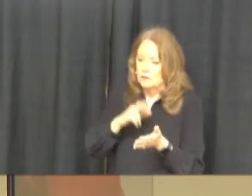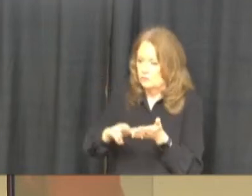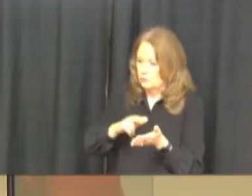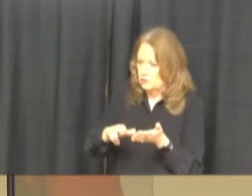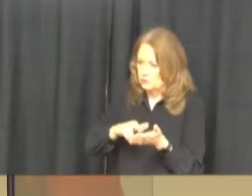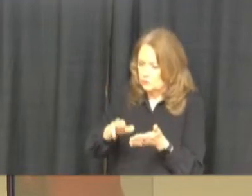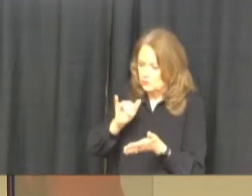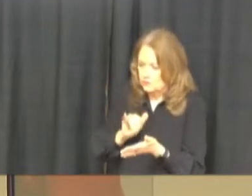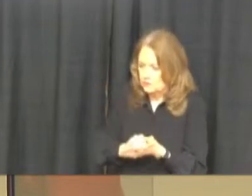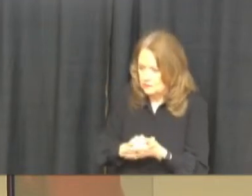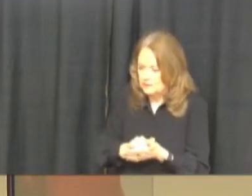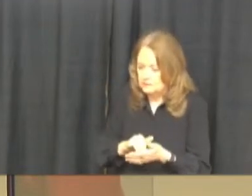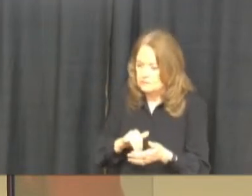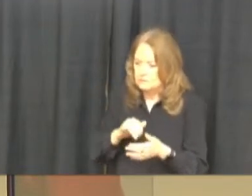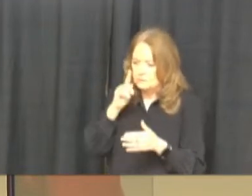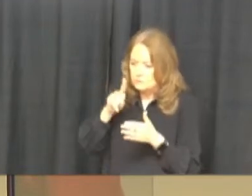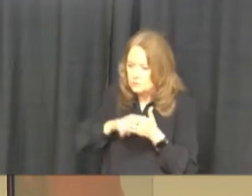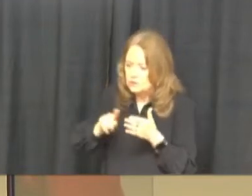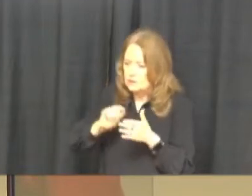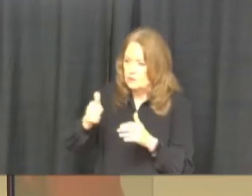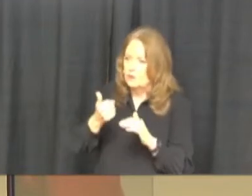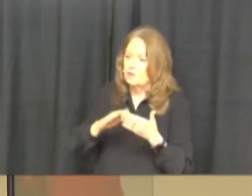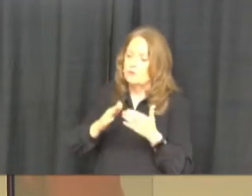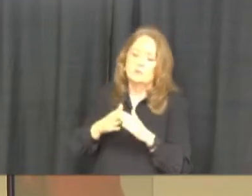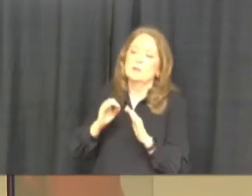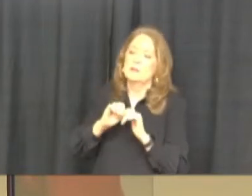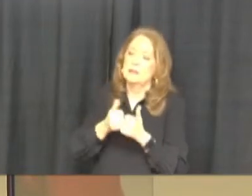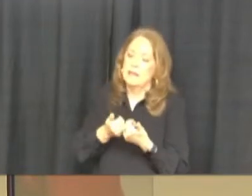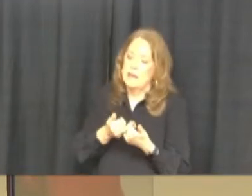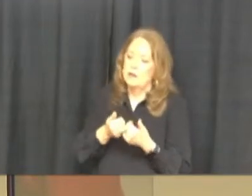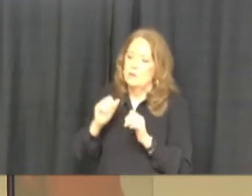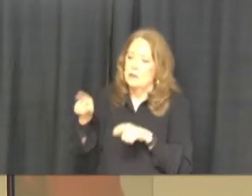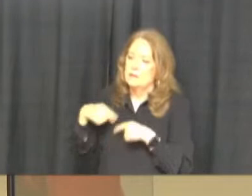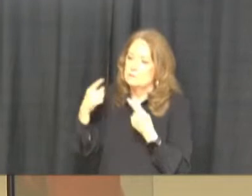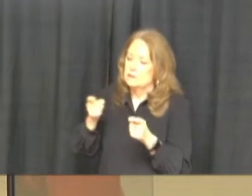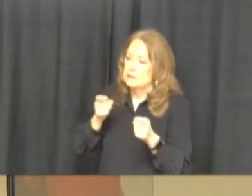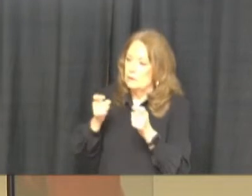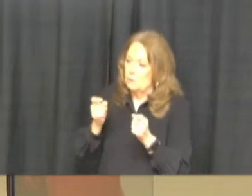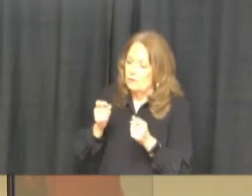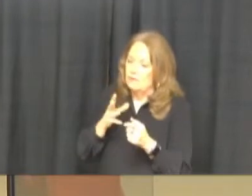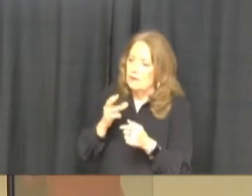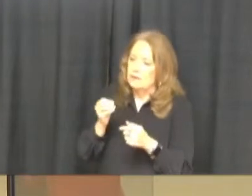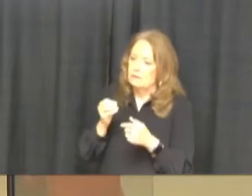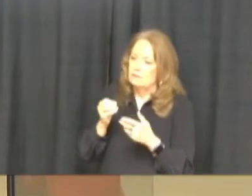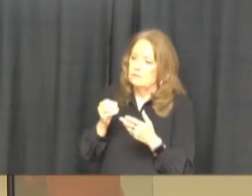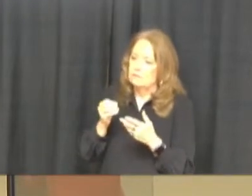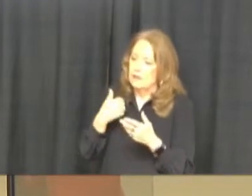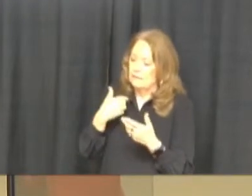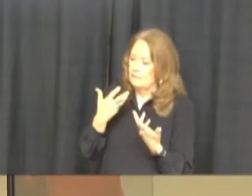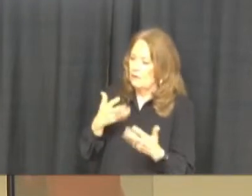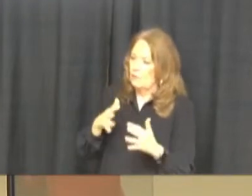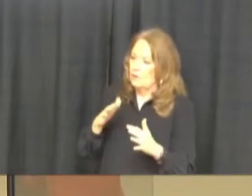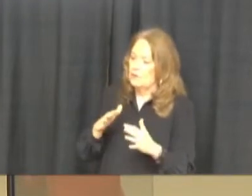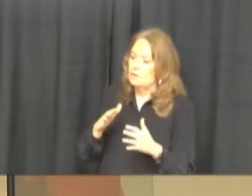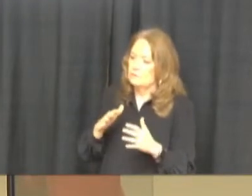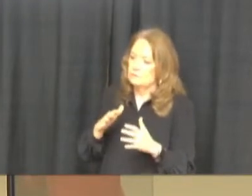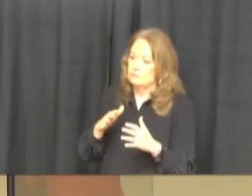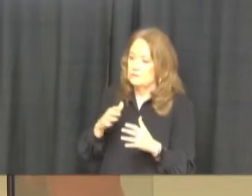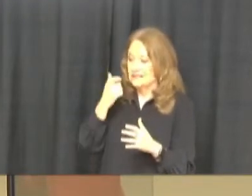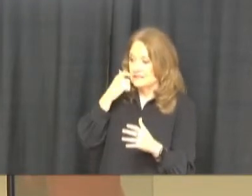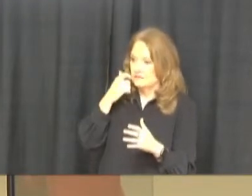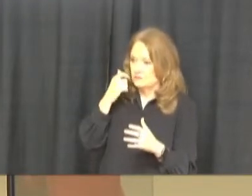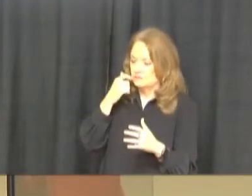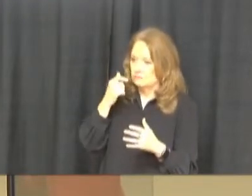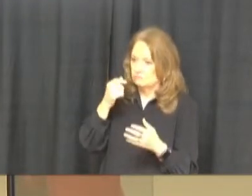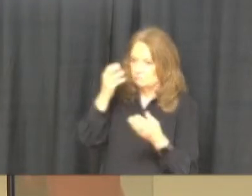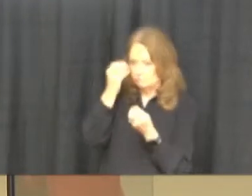into this as far as looking into other communities and how it's been dealt with. And I've already been since the news release came out,